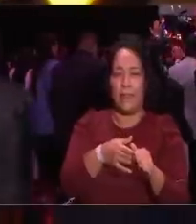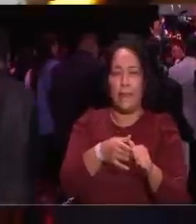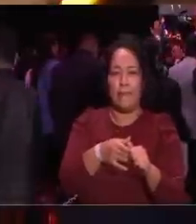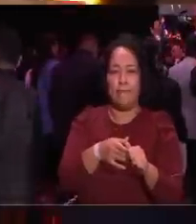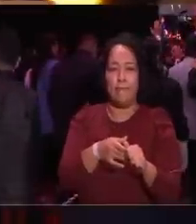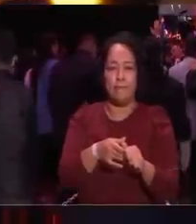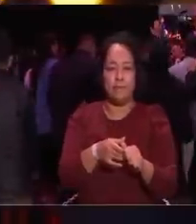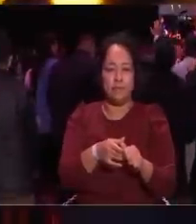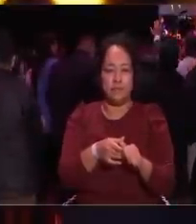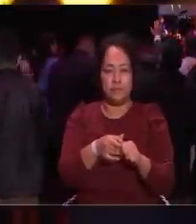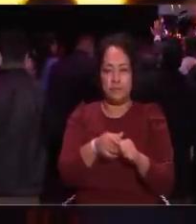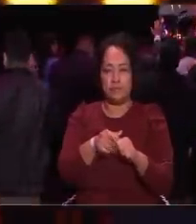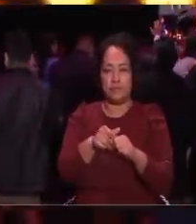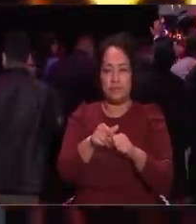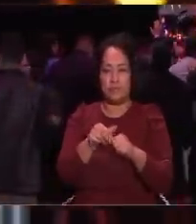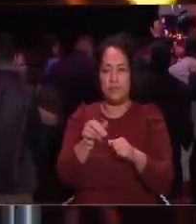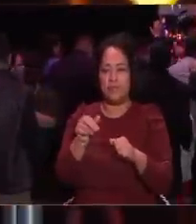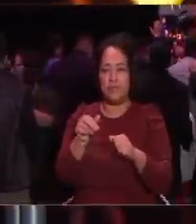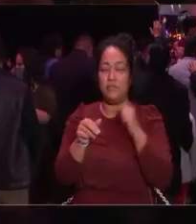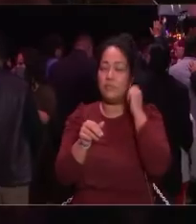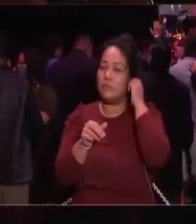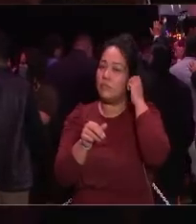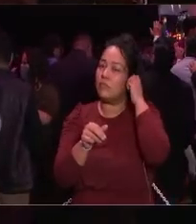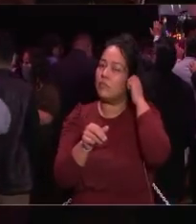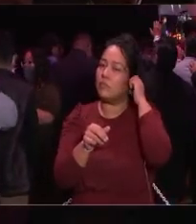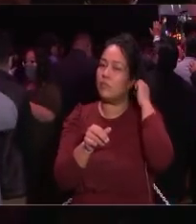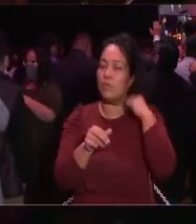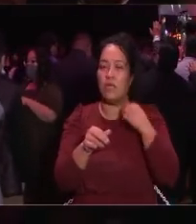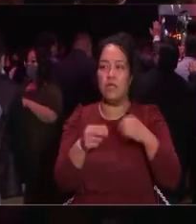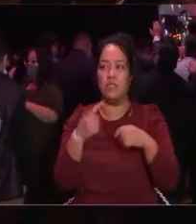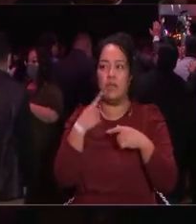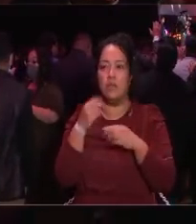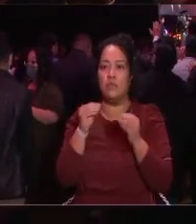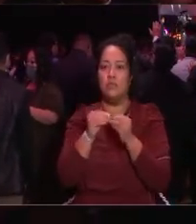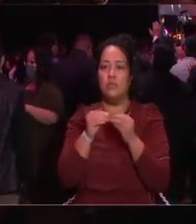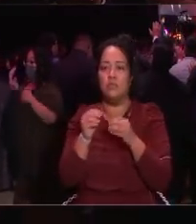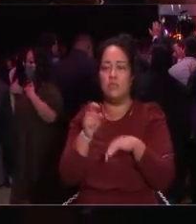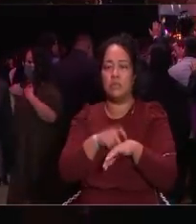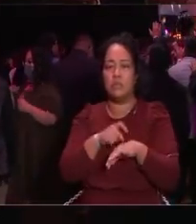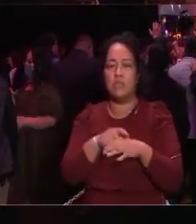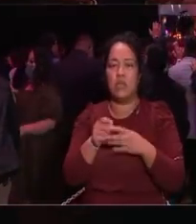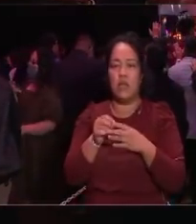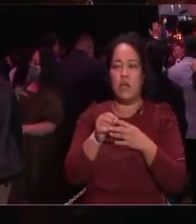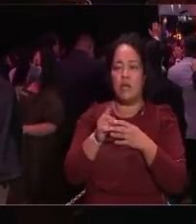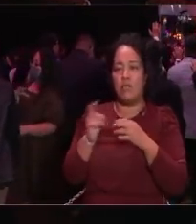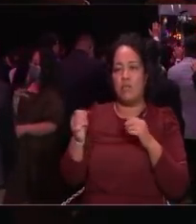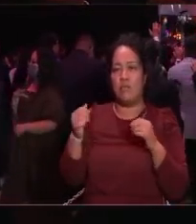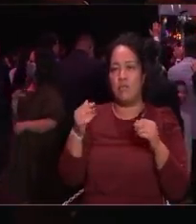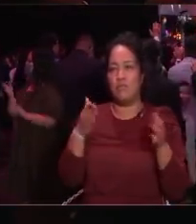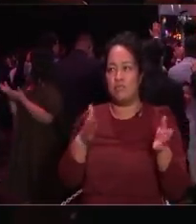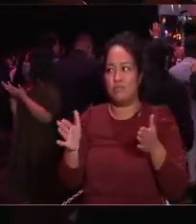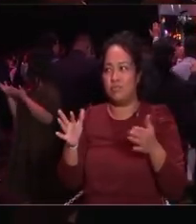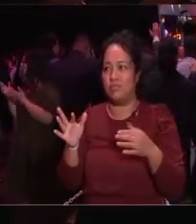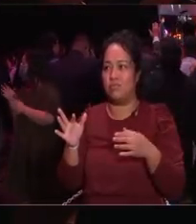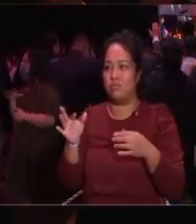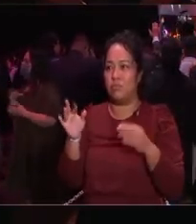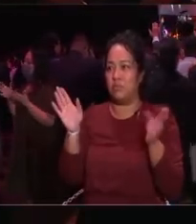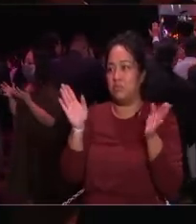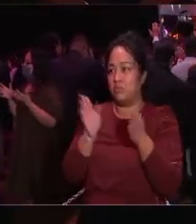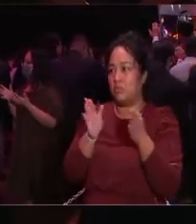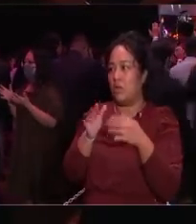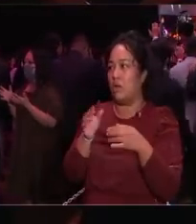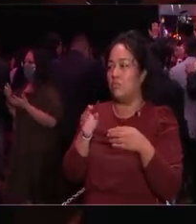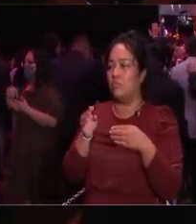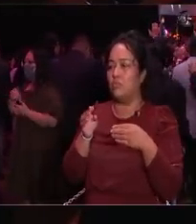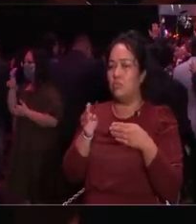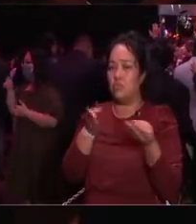tener cultitos. I want to tell you that it's no more time to ya, ya no estamos para tener cultitos. We're not in a place to just have little services anymore. Ya no estamos